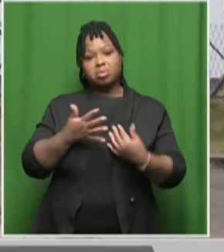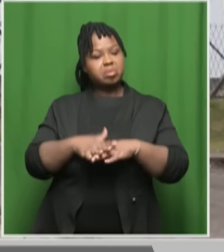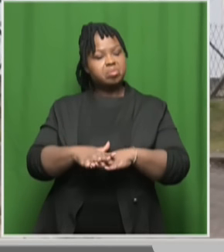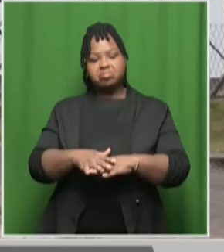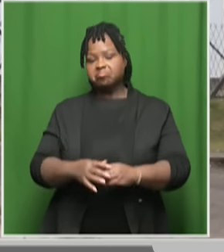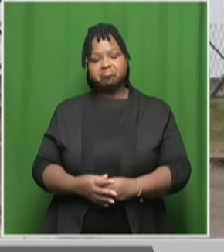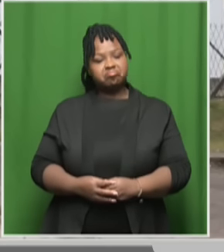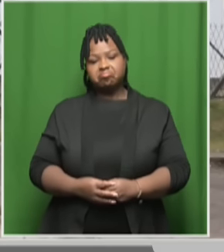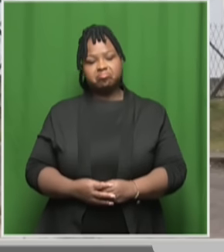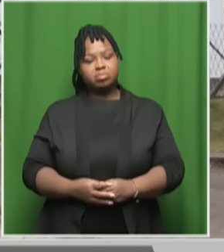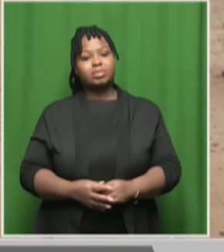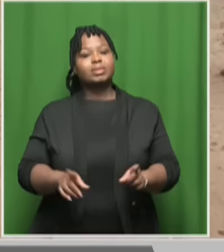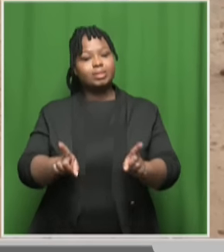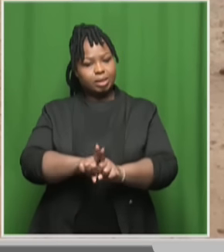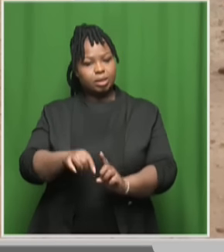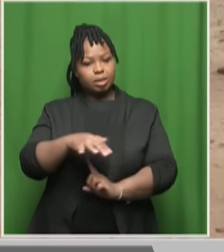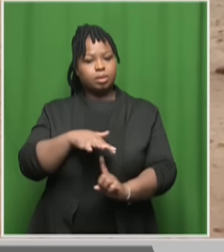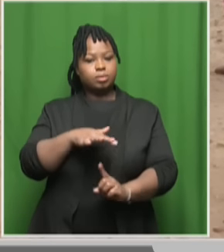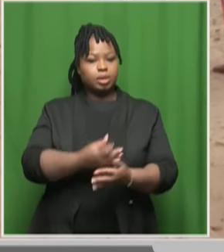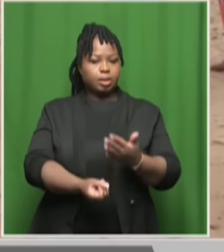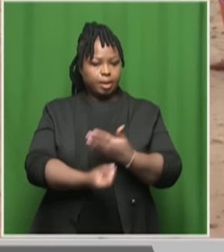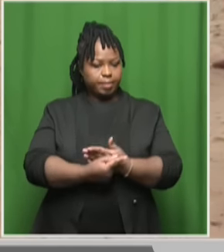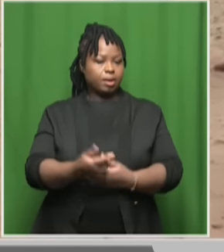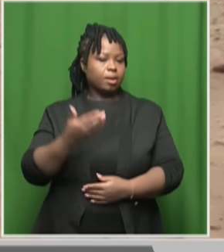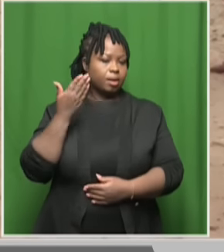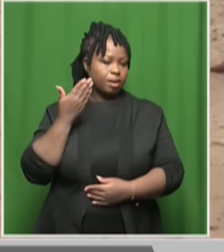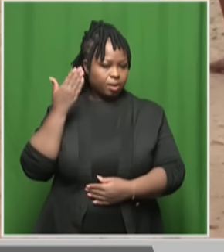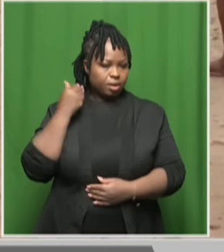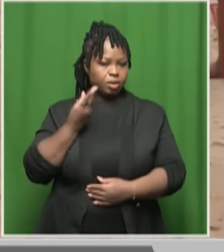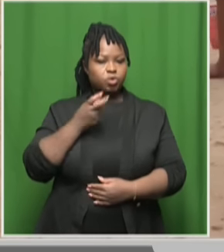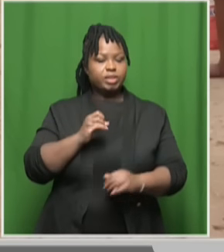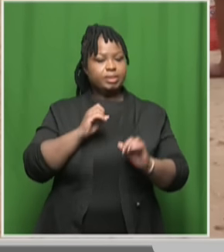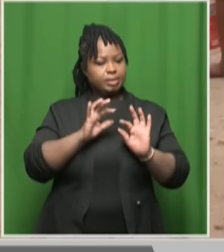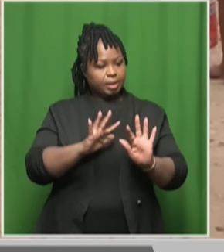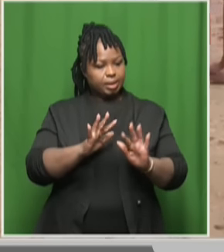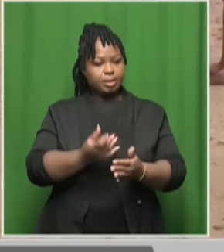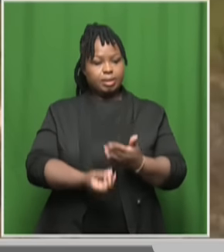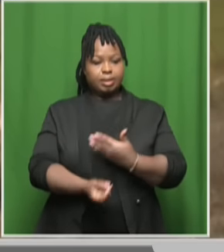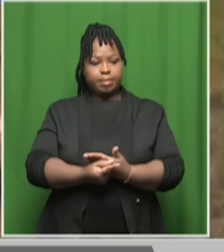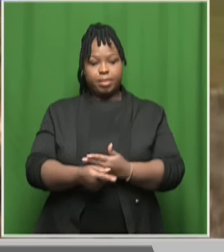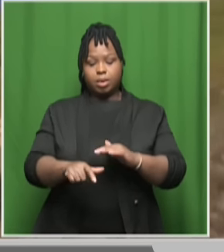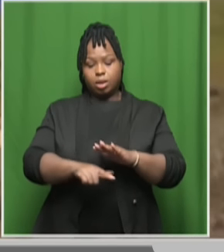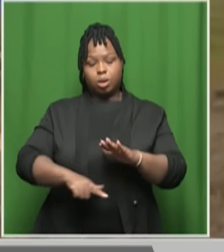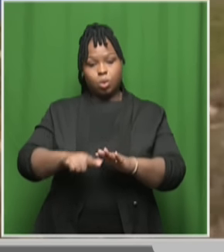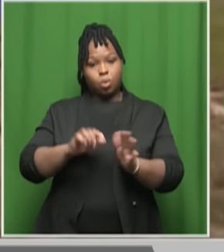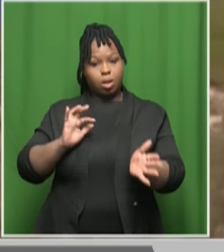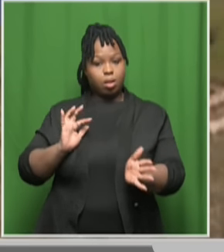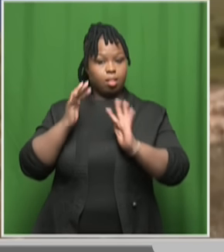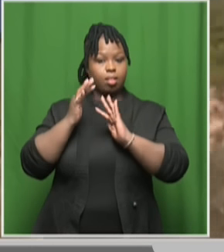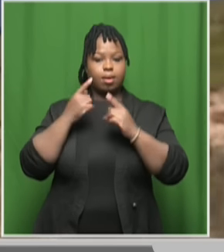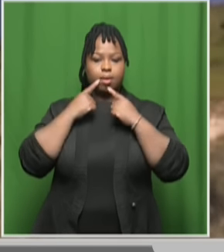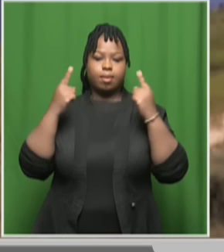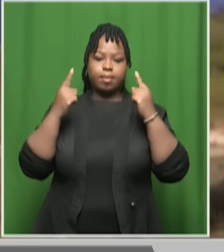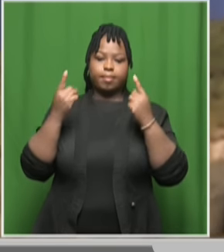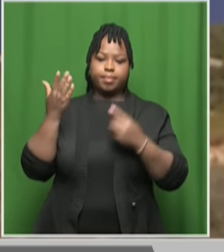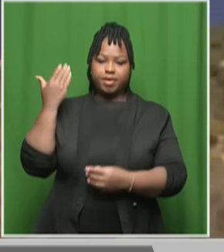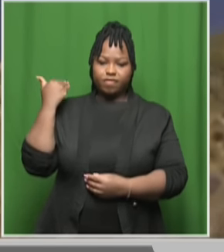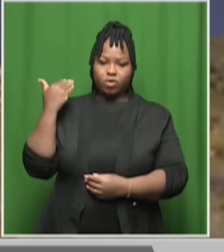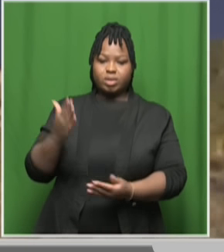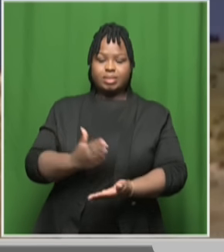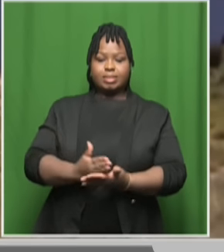implemented. We had the same situation in 2010 where we also had a disaster, a local disaster declared, and